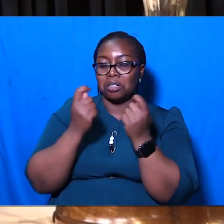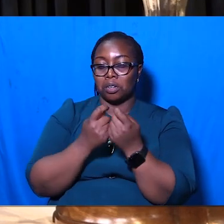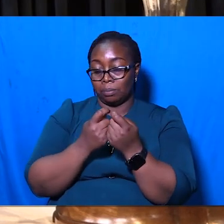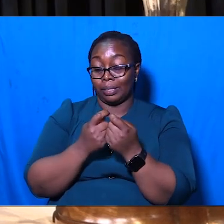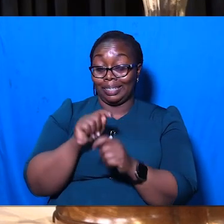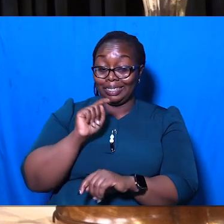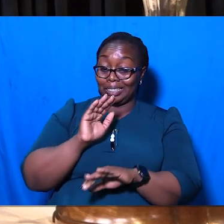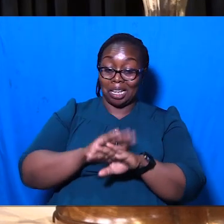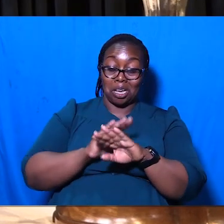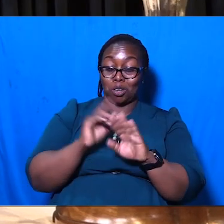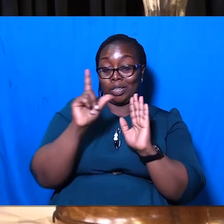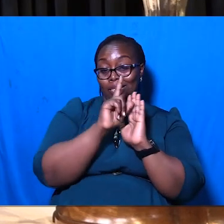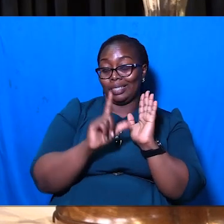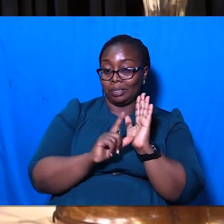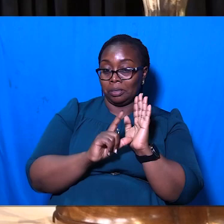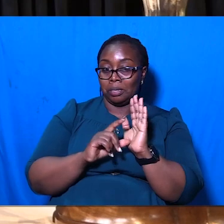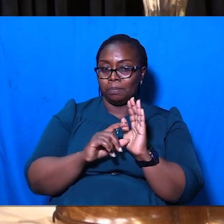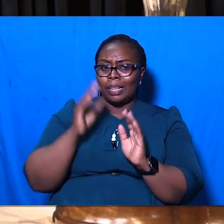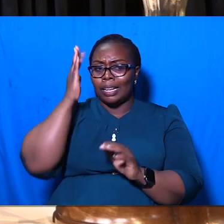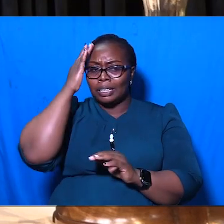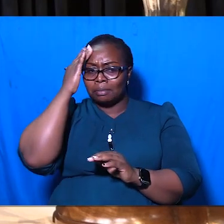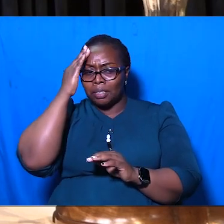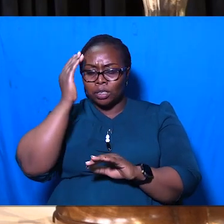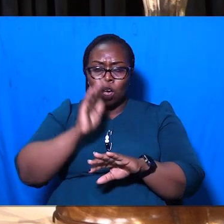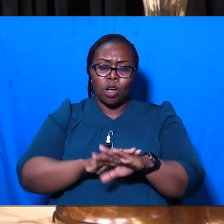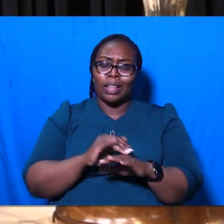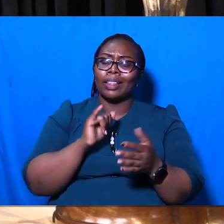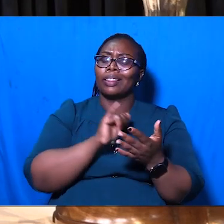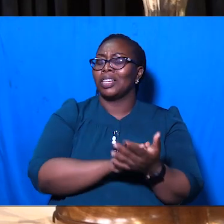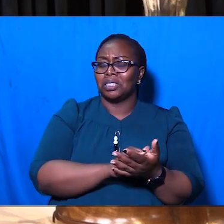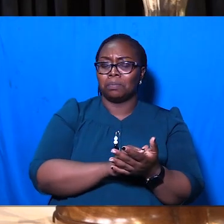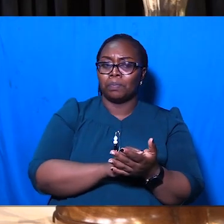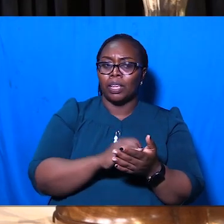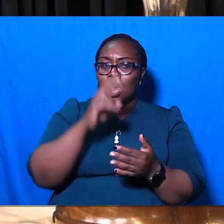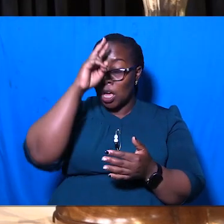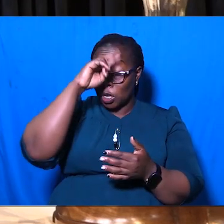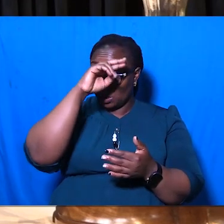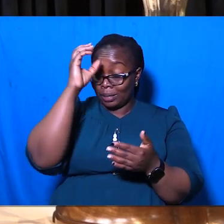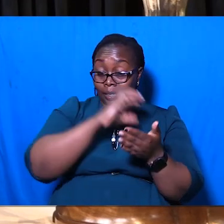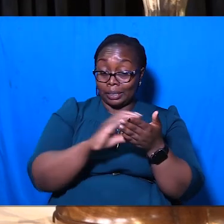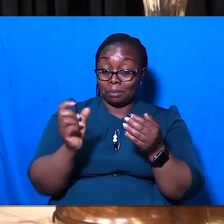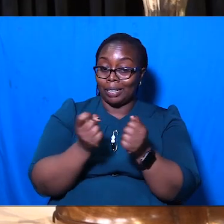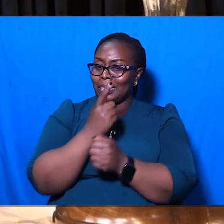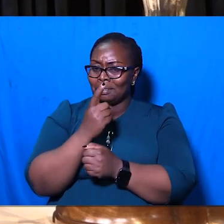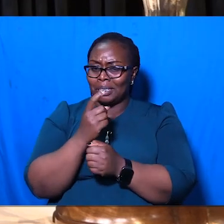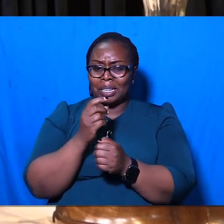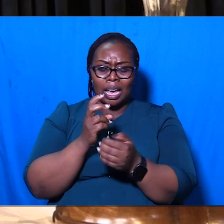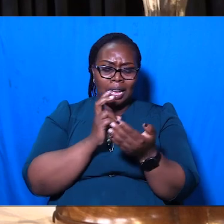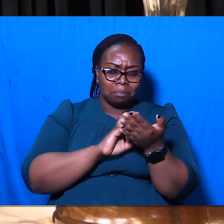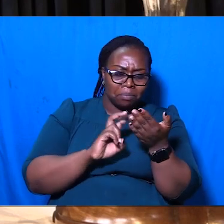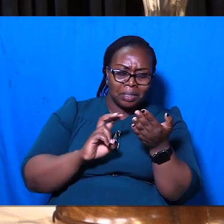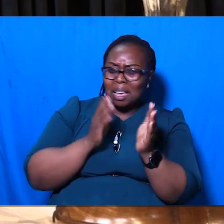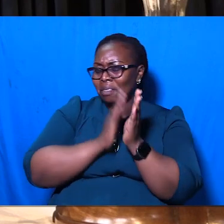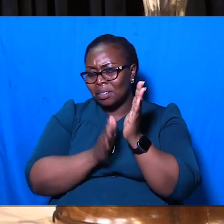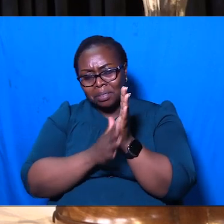today? Kindly just take time and reflect. Romans 11 is not a chapter that you'd read quickly. You need to take time,